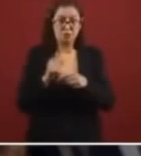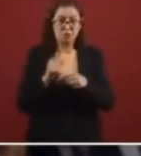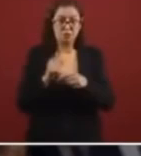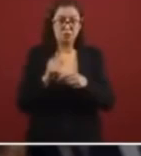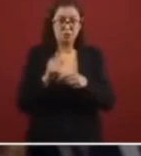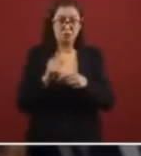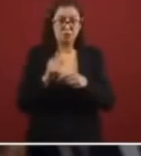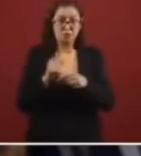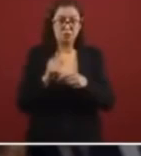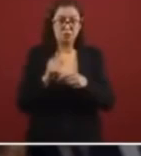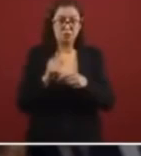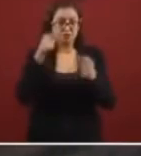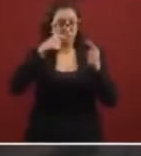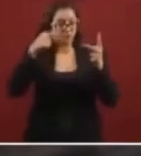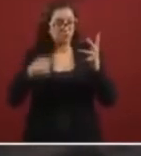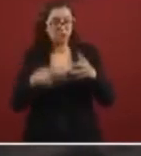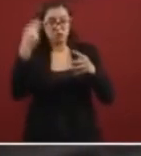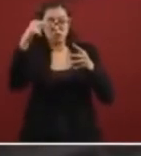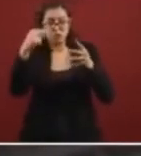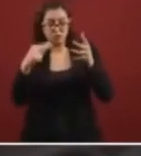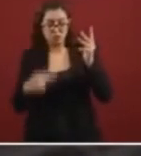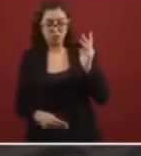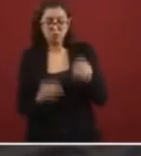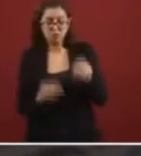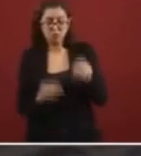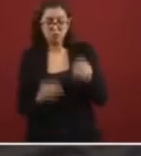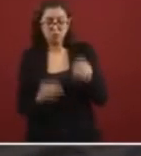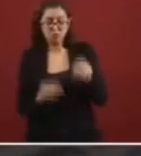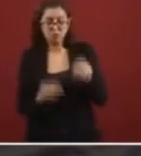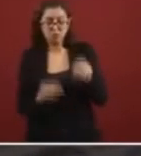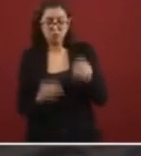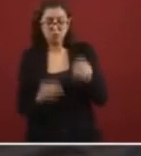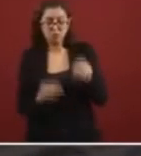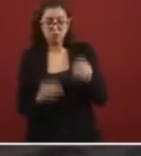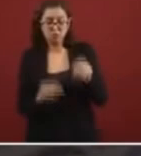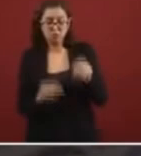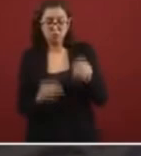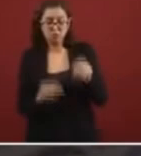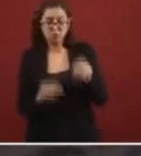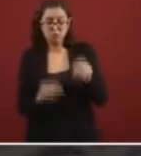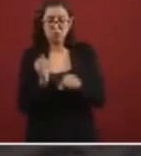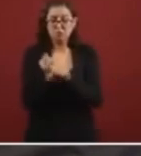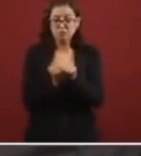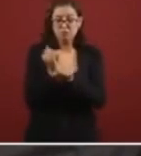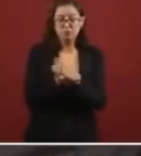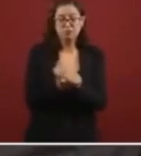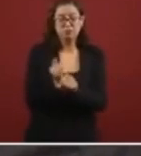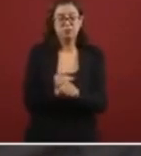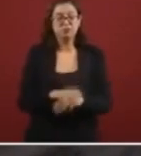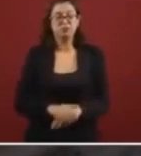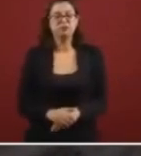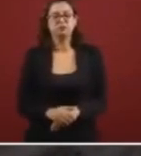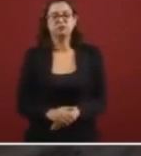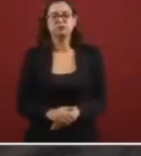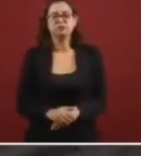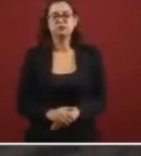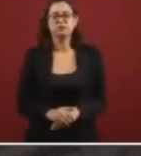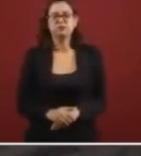were mentioned in these audios. Se lo digo así. I'm going to tell you like this. De manera